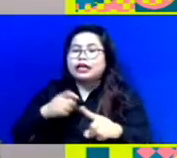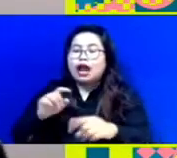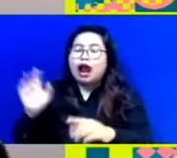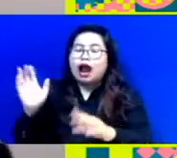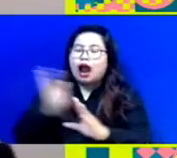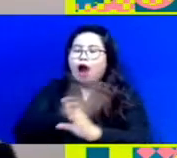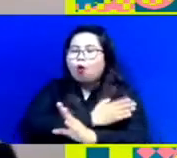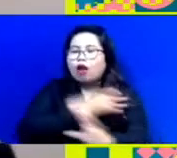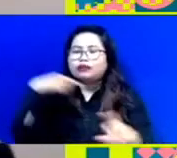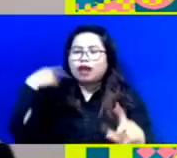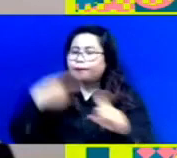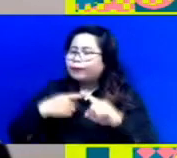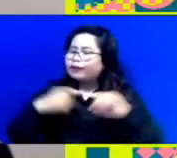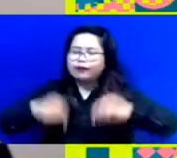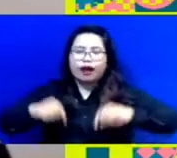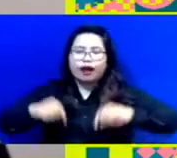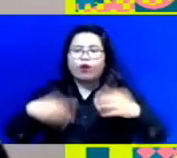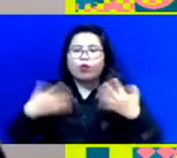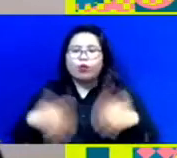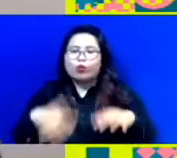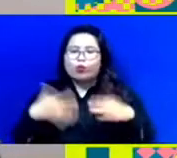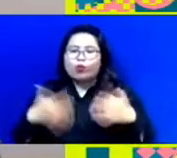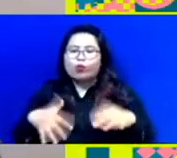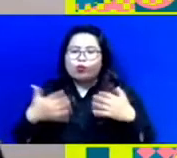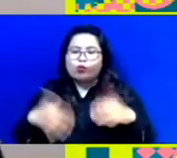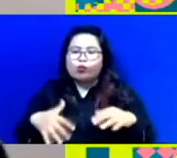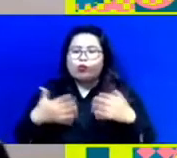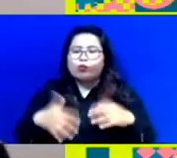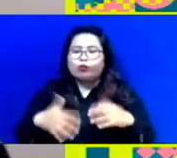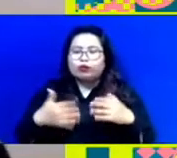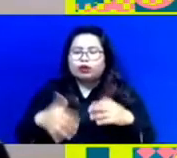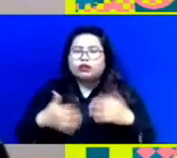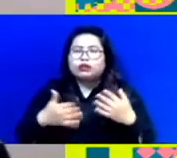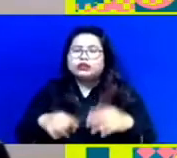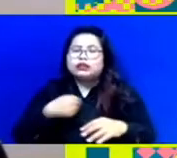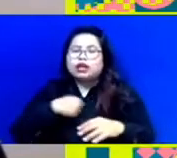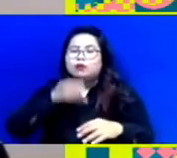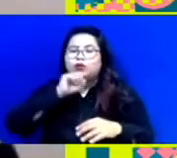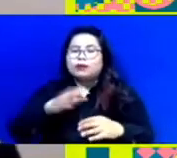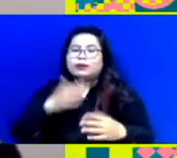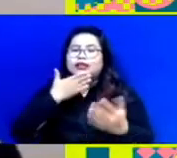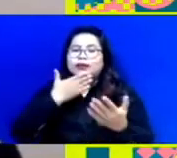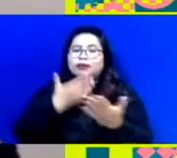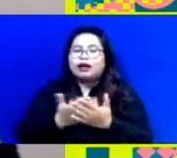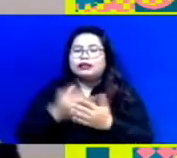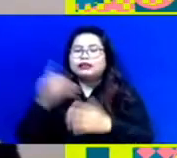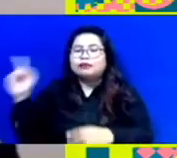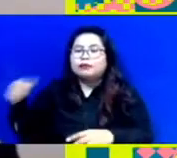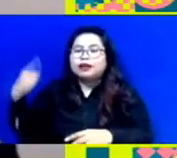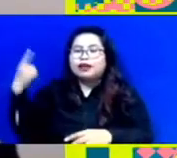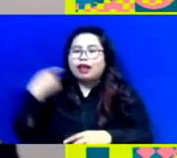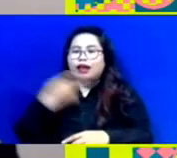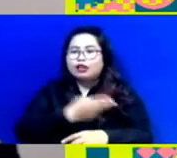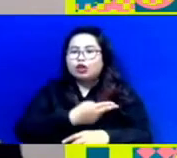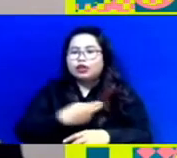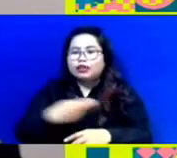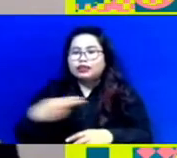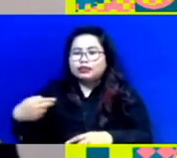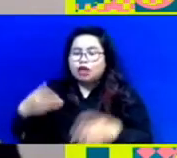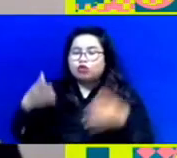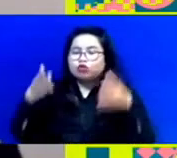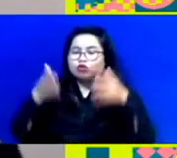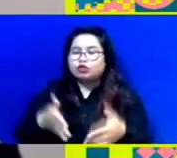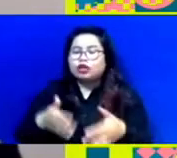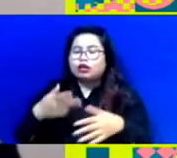like to join Shiv and my fellow panelists in thanking the Indonesian government for first of all, leading the G20 in this